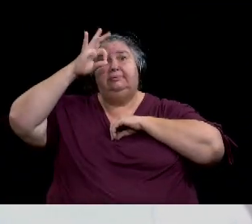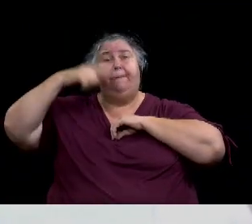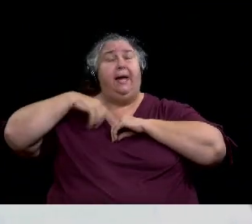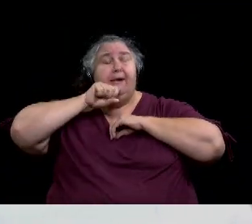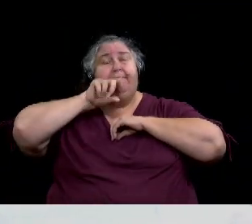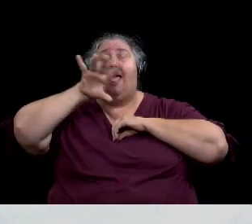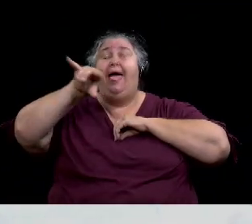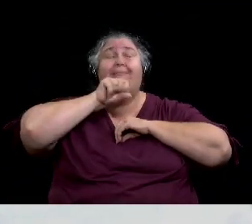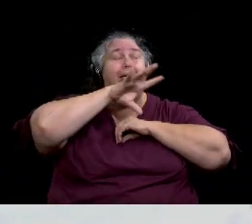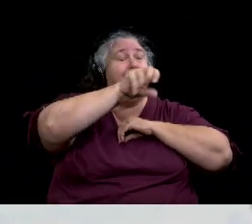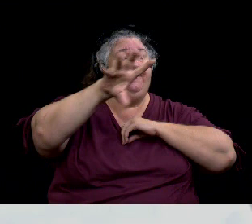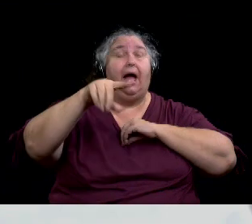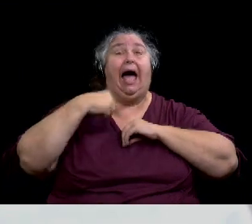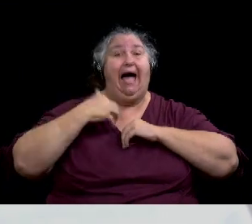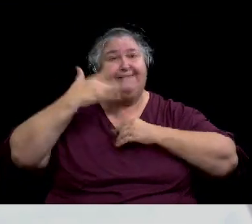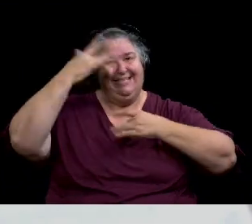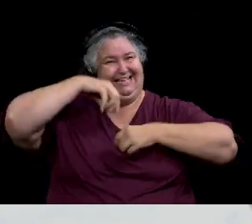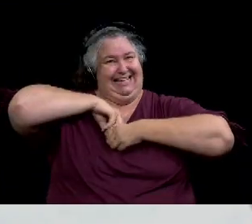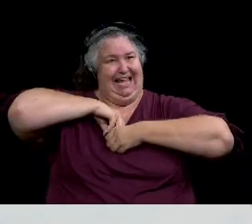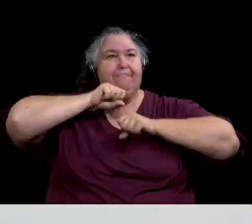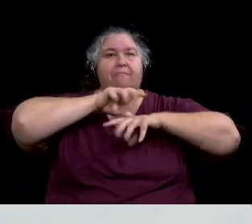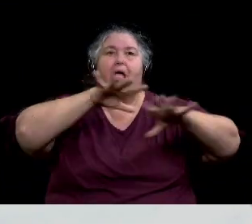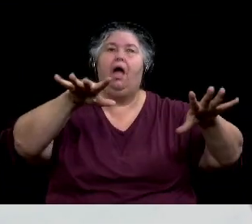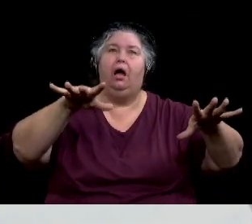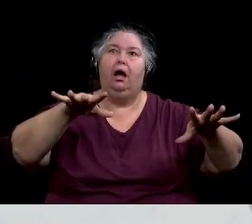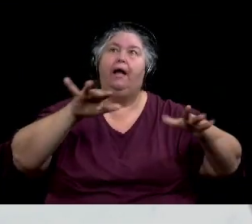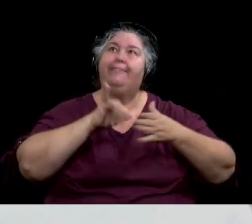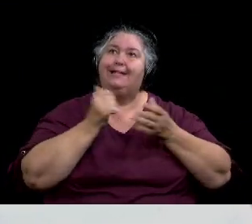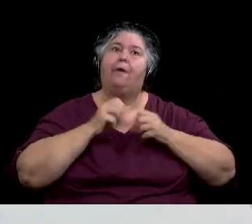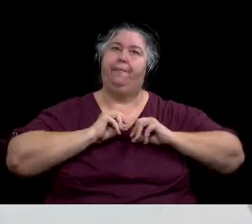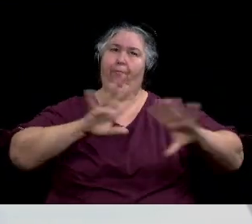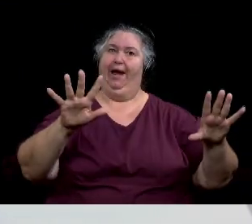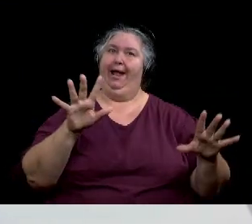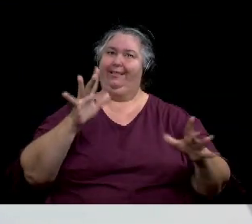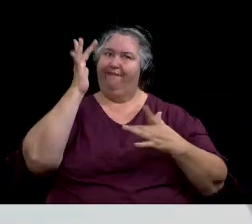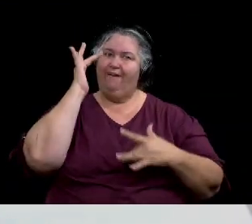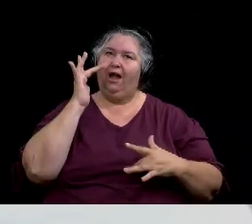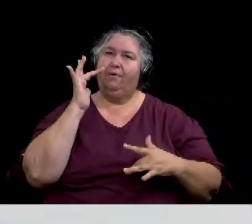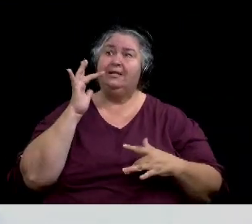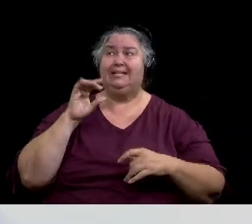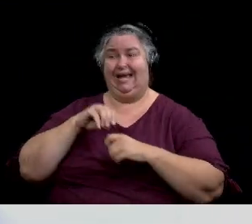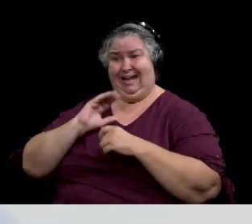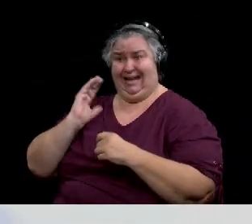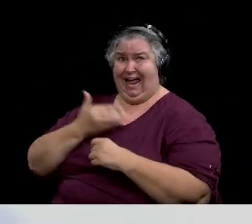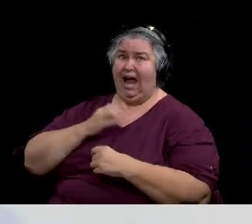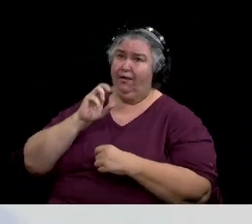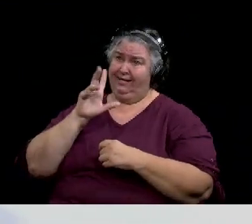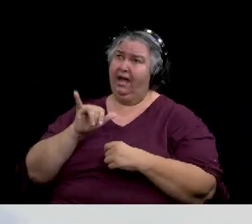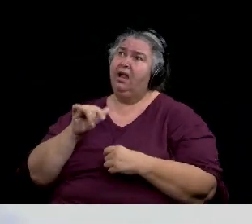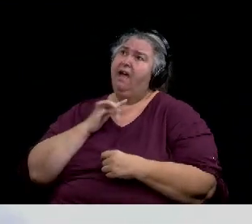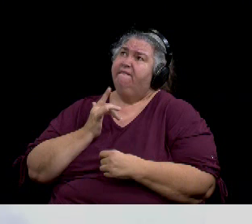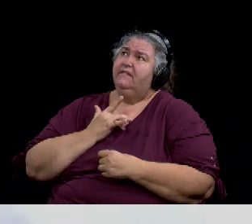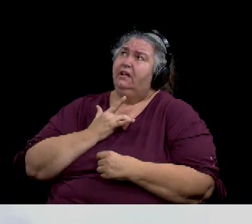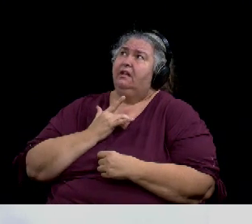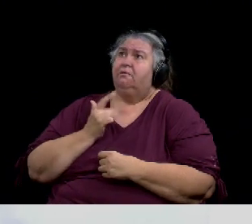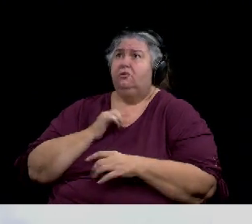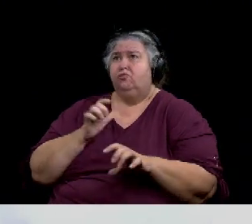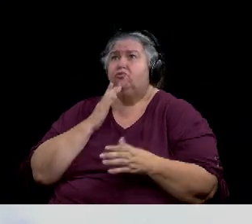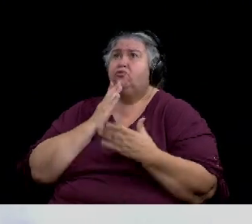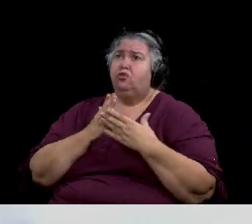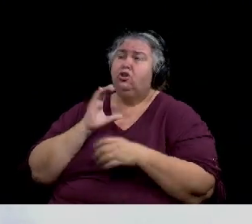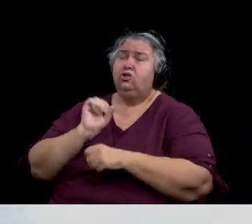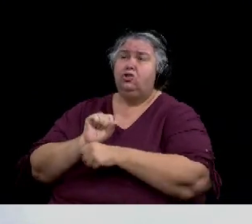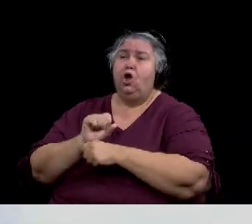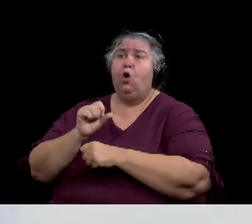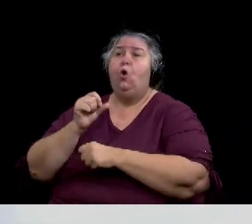In our county, I feel like we've done a fairly good job testing people who have symptoms